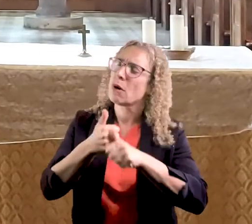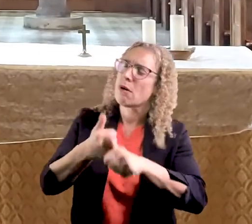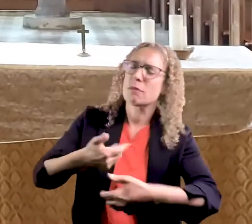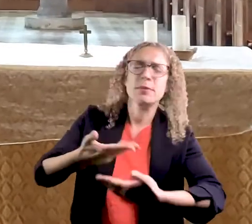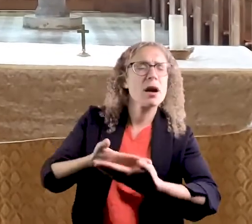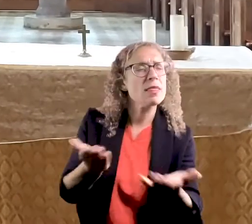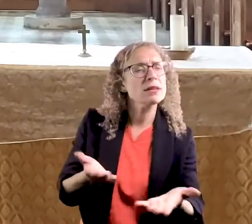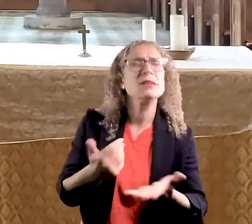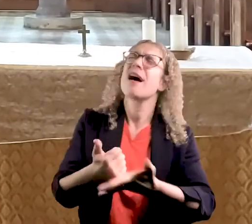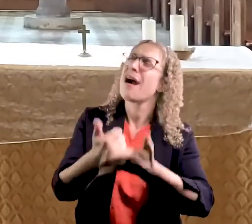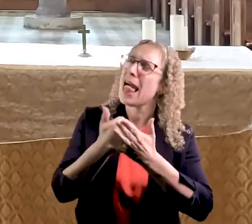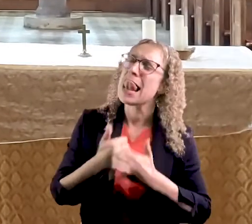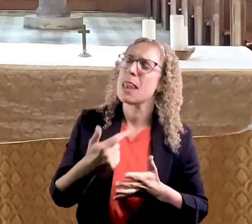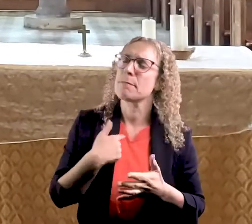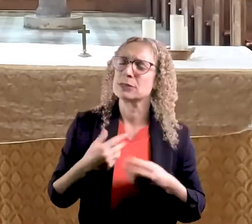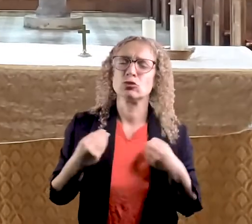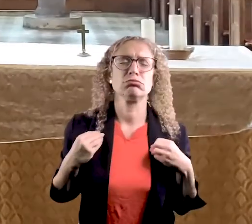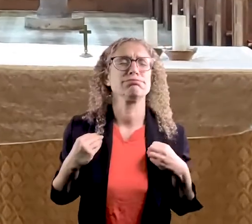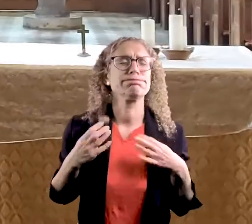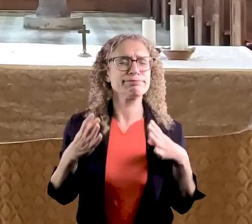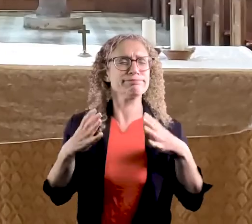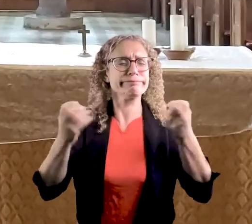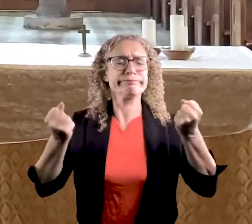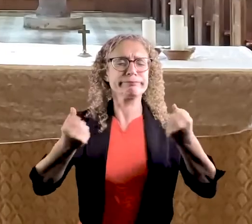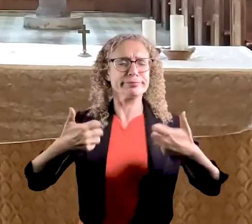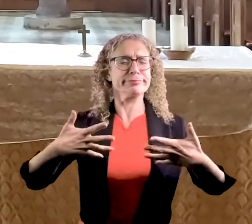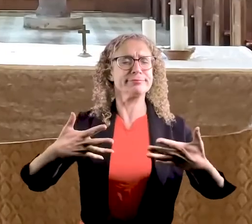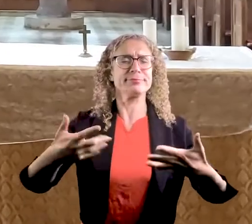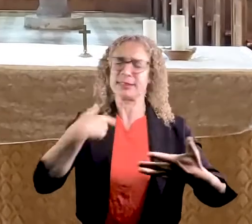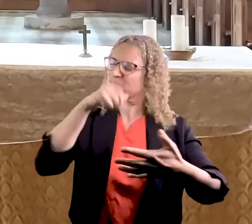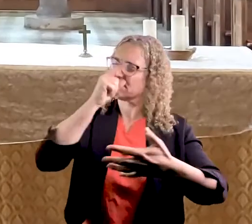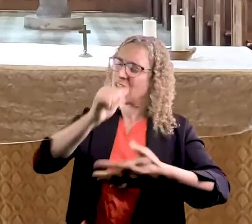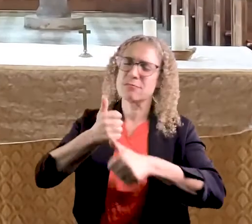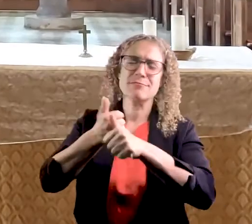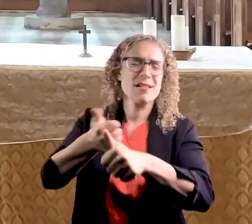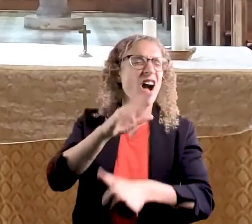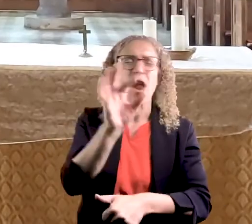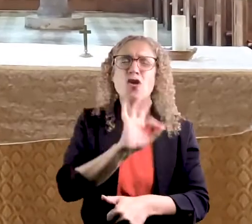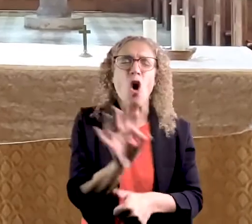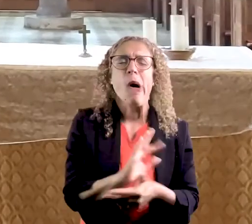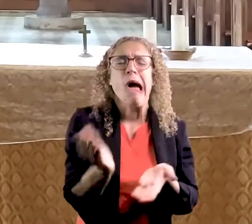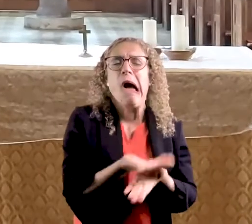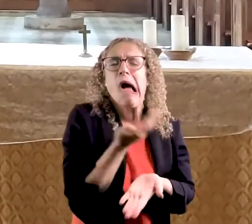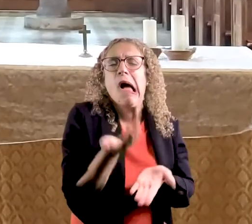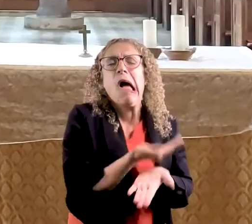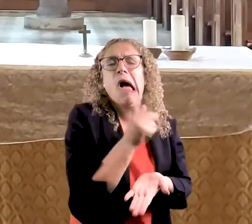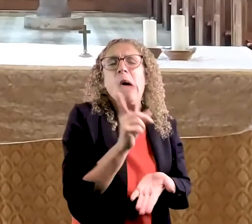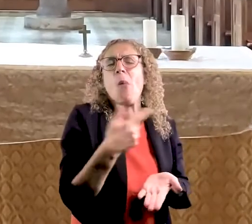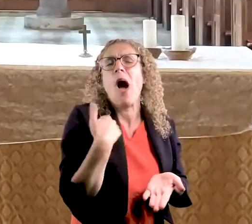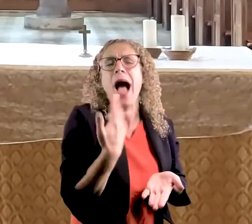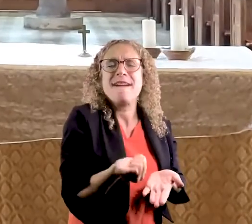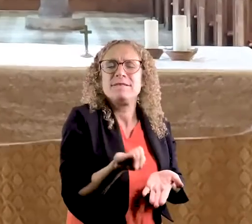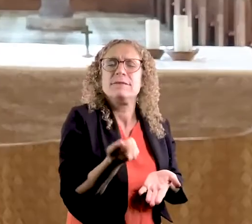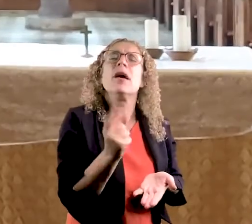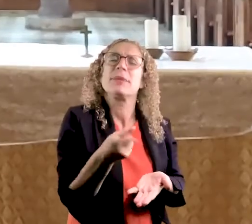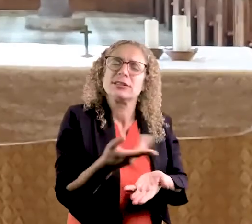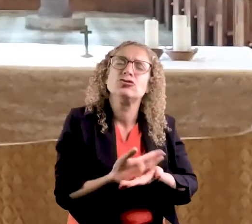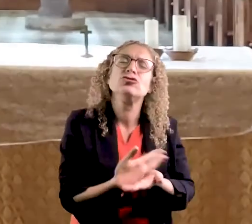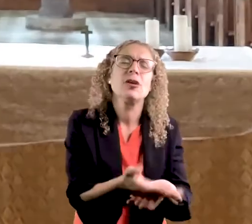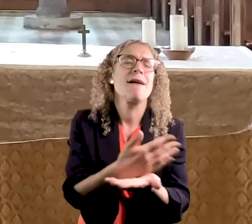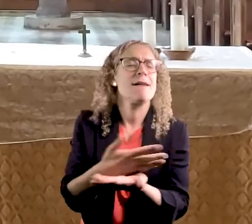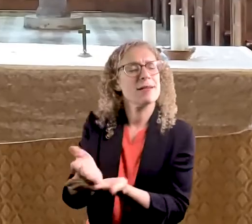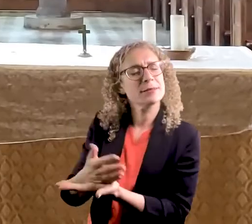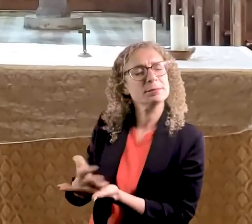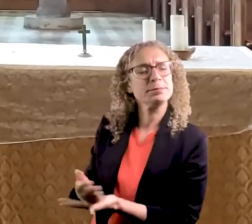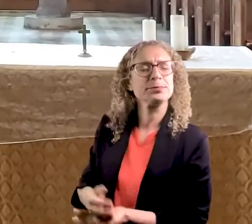us the capacity to share what we have rather than lay up our gifts as treasure.